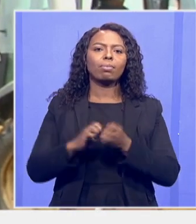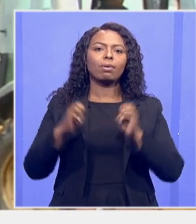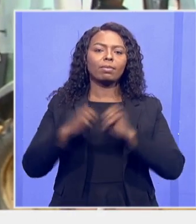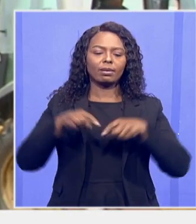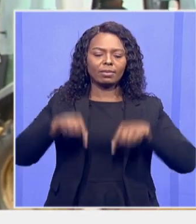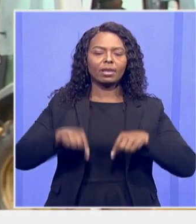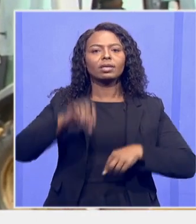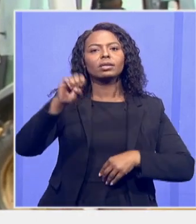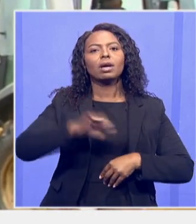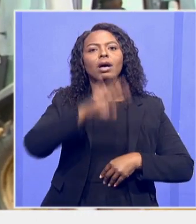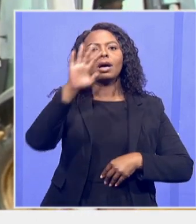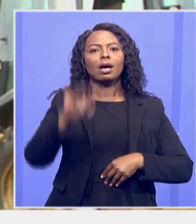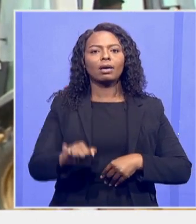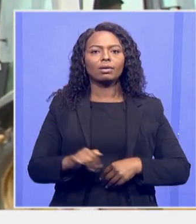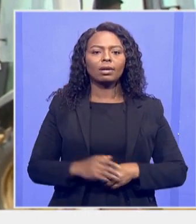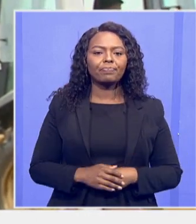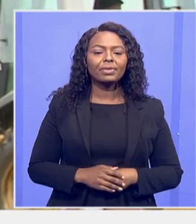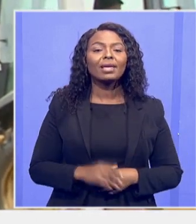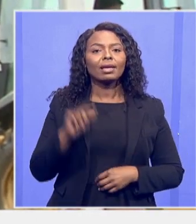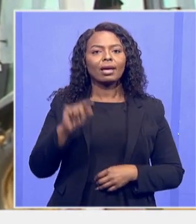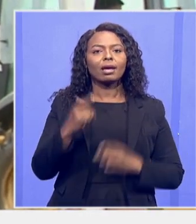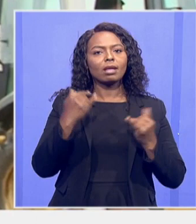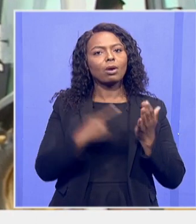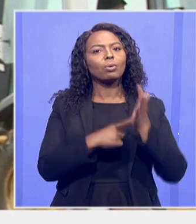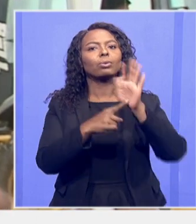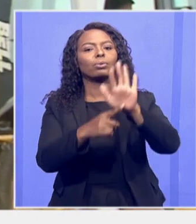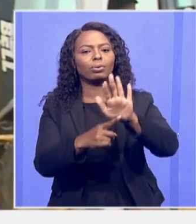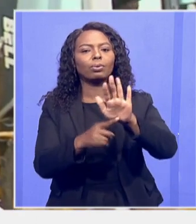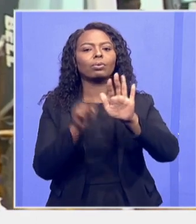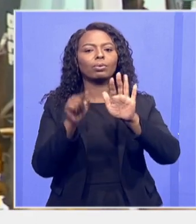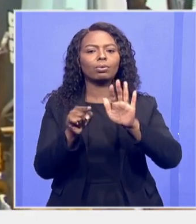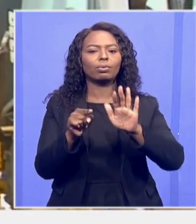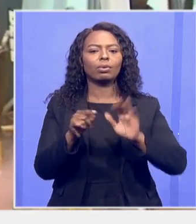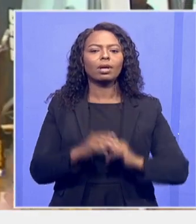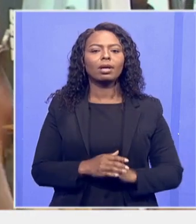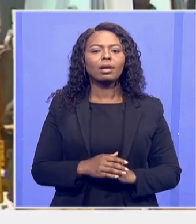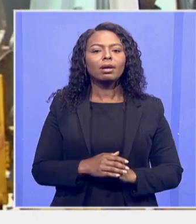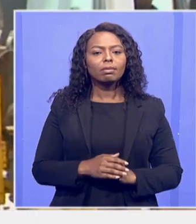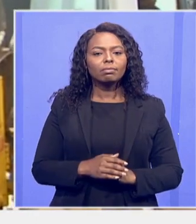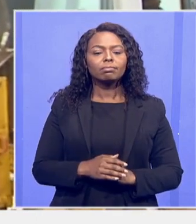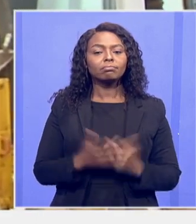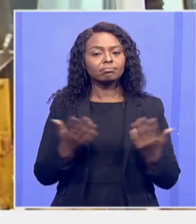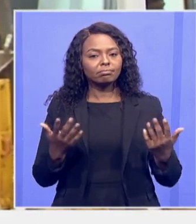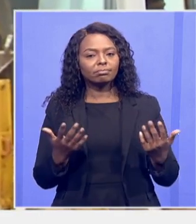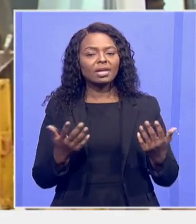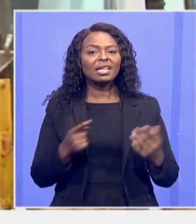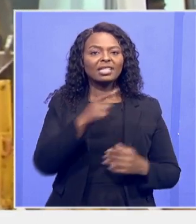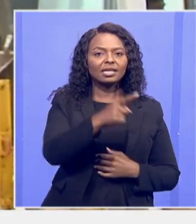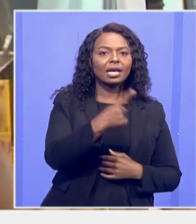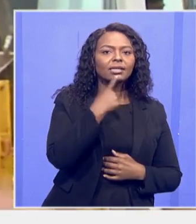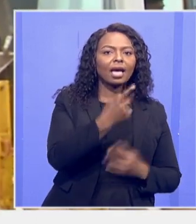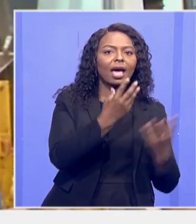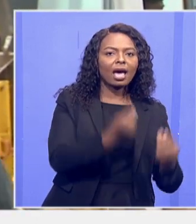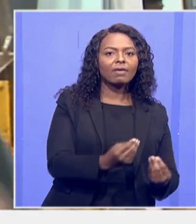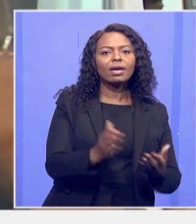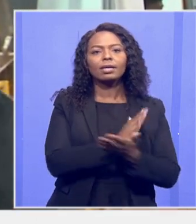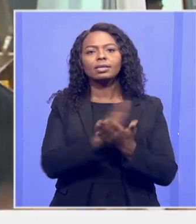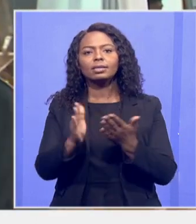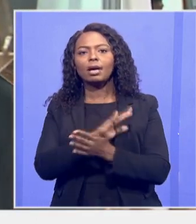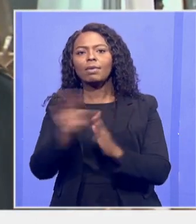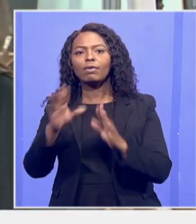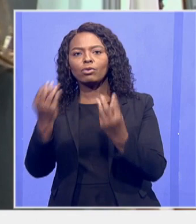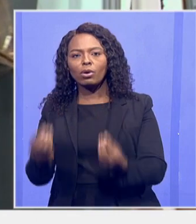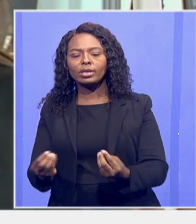African society, and a sore indicator of, if I could quote unquote, status, the haves and have-nots of our society. So the EFF